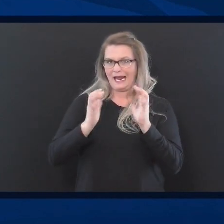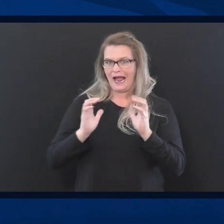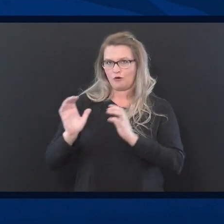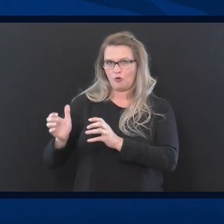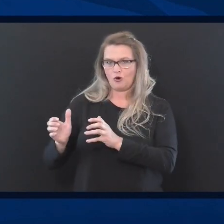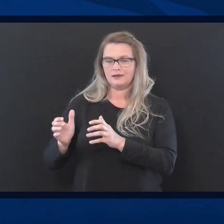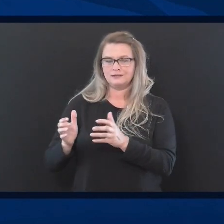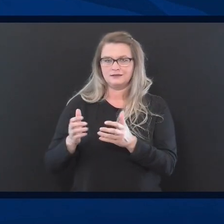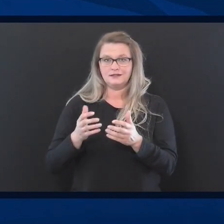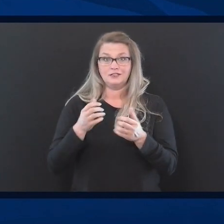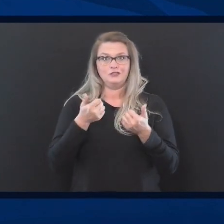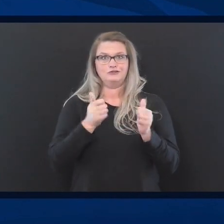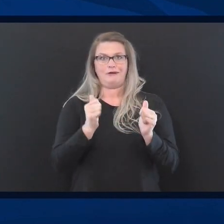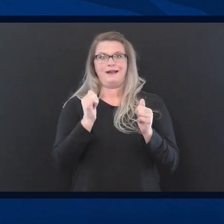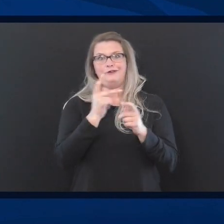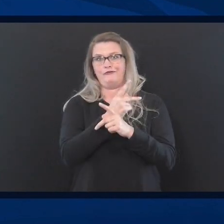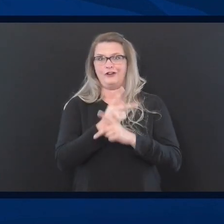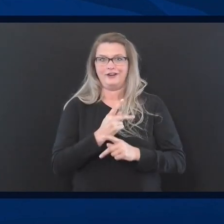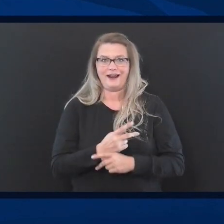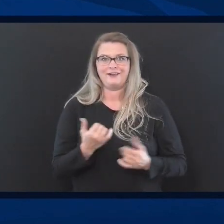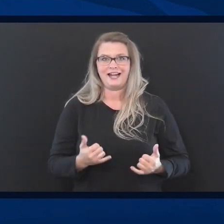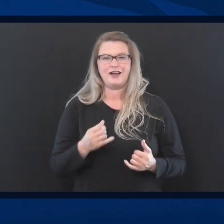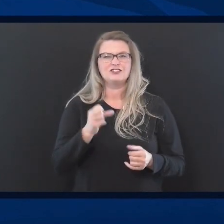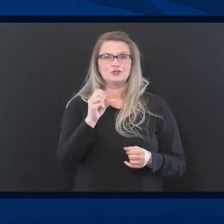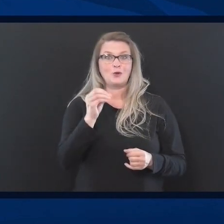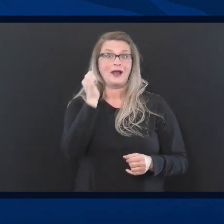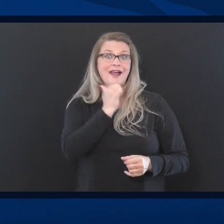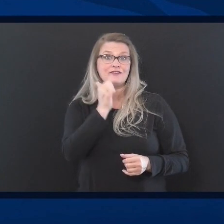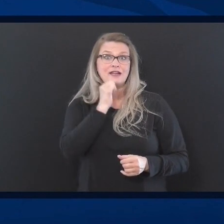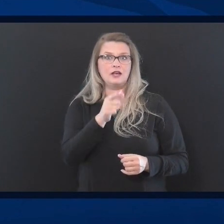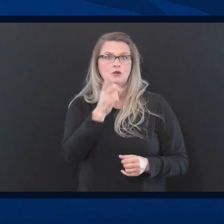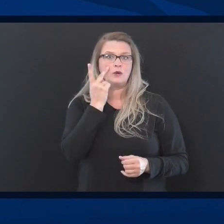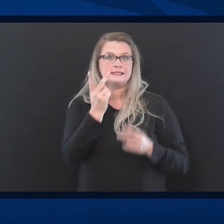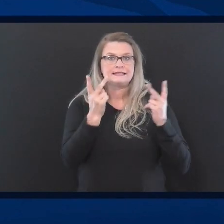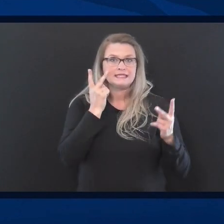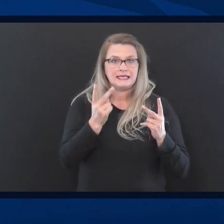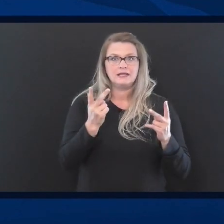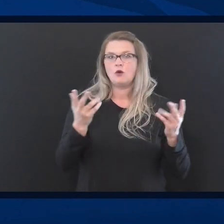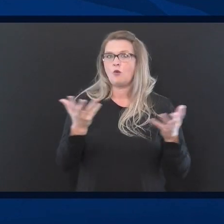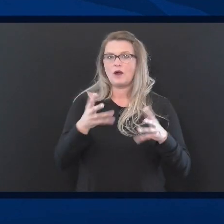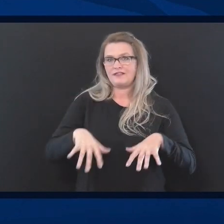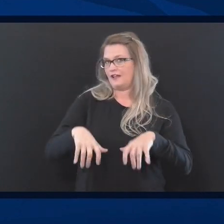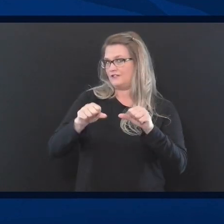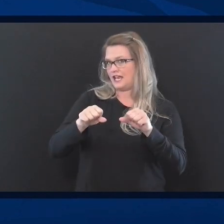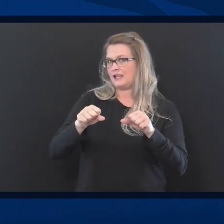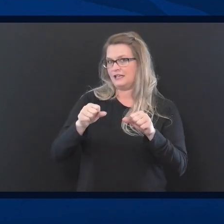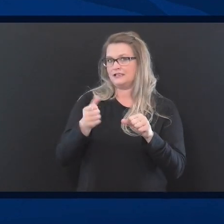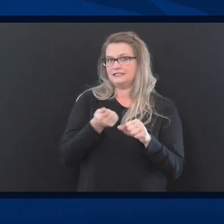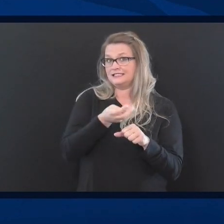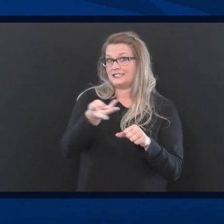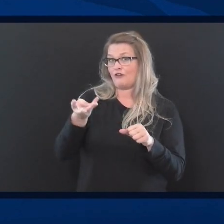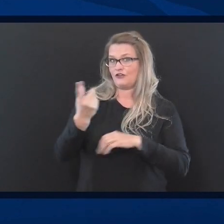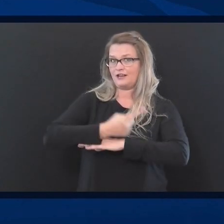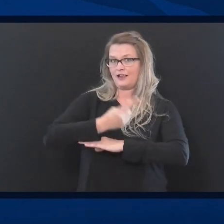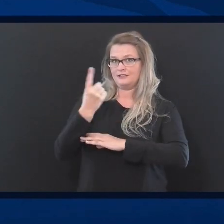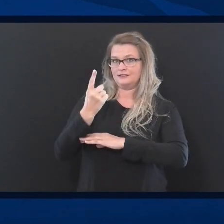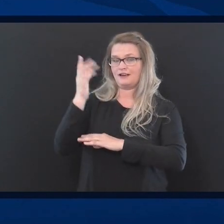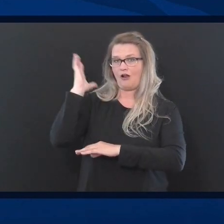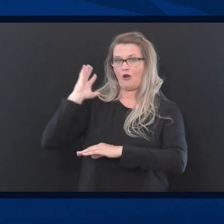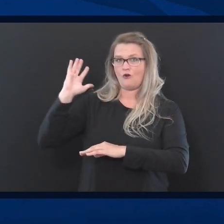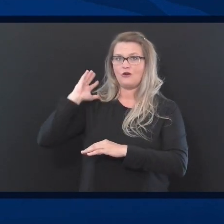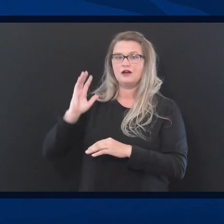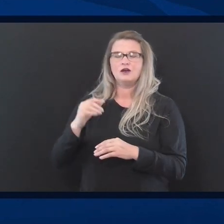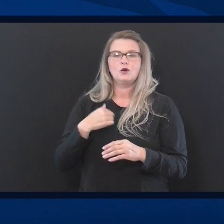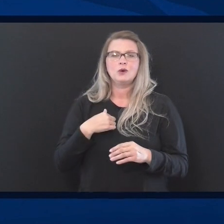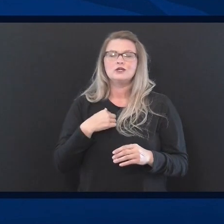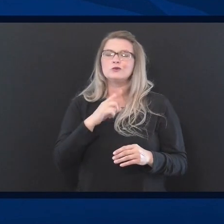of what the results are by day. So these may include tests that have been taken for several days ago. And we're really